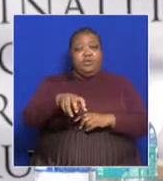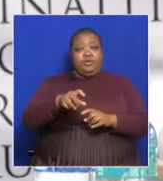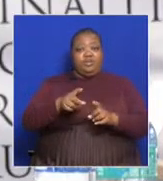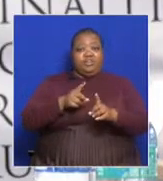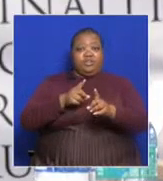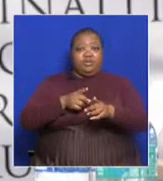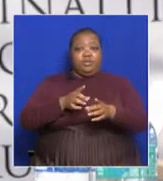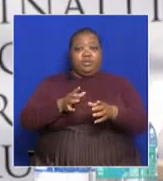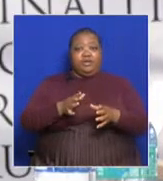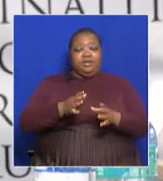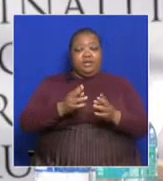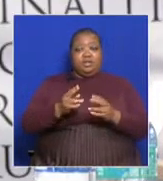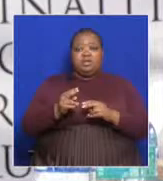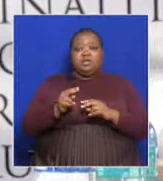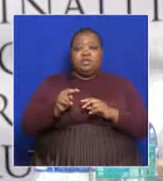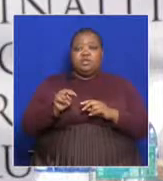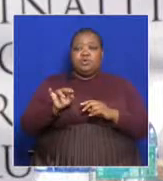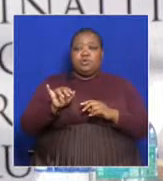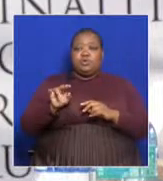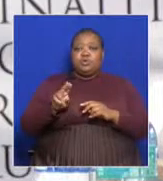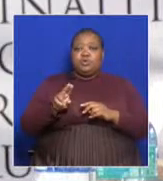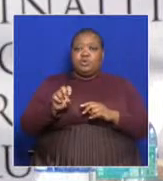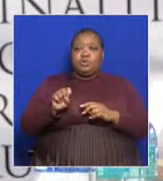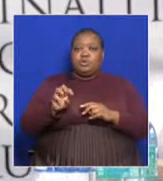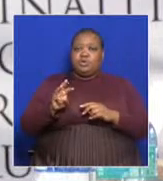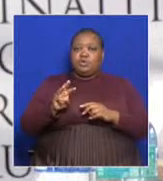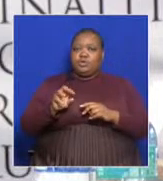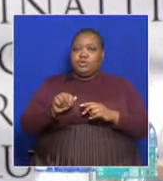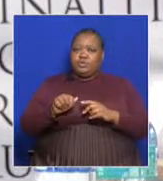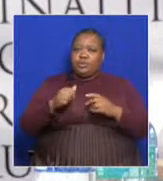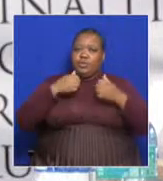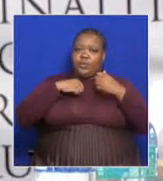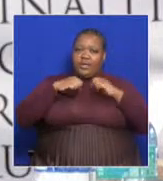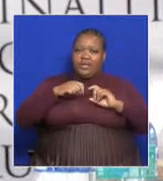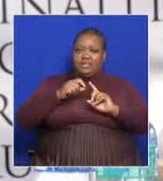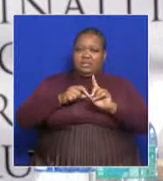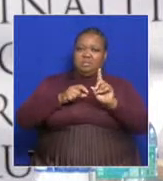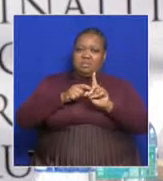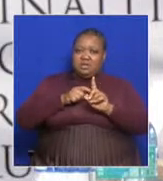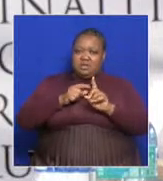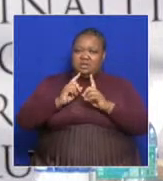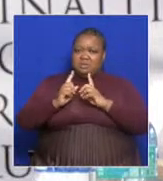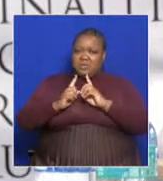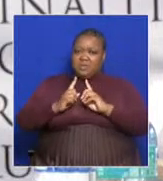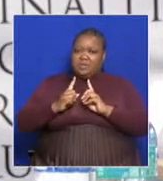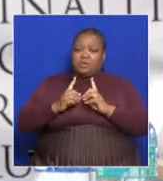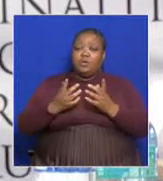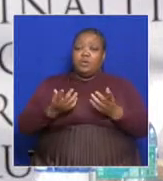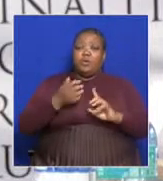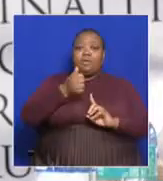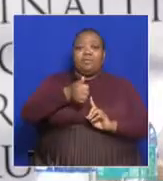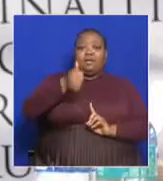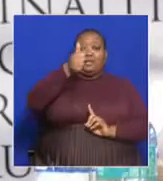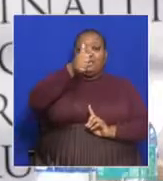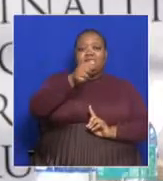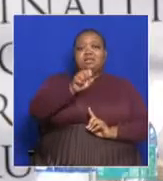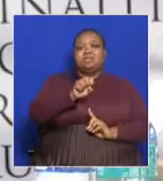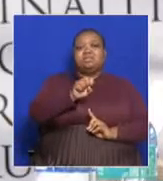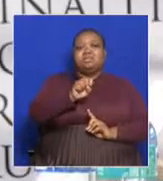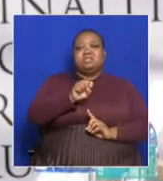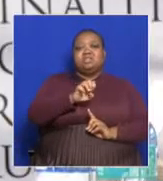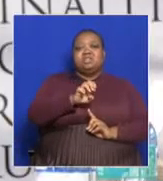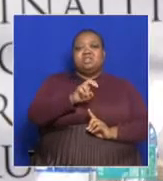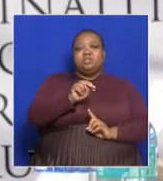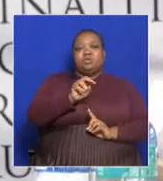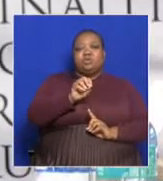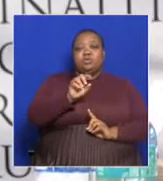Newswa, or whether somebody was acting, and or Brigadier Sinona as to why a member of your